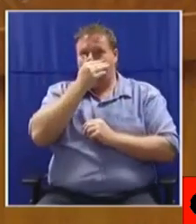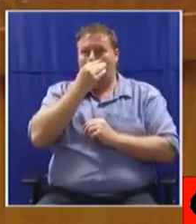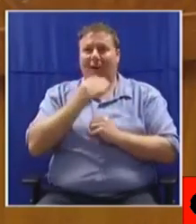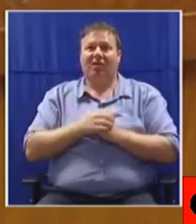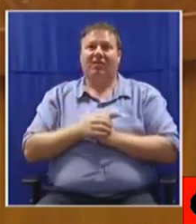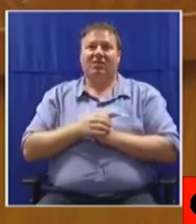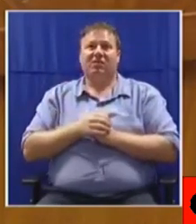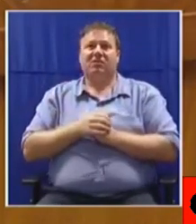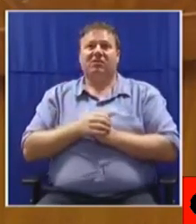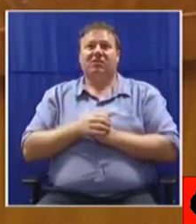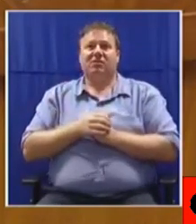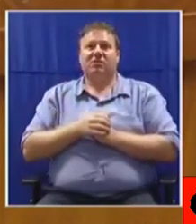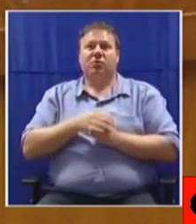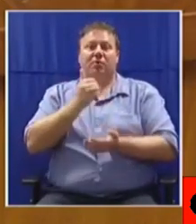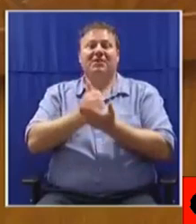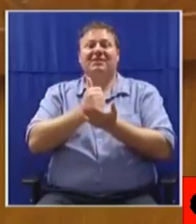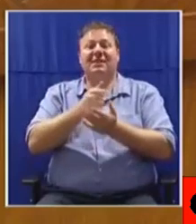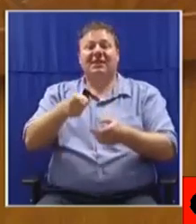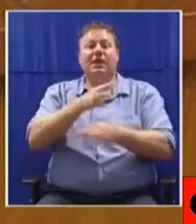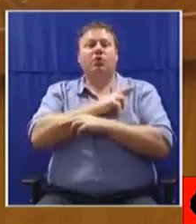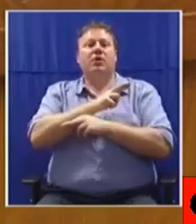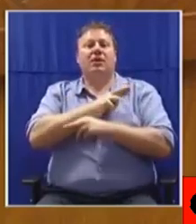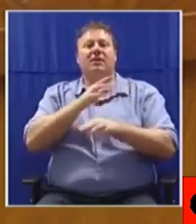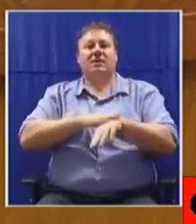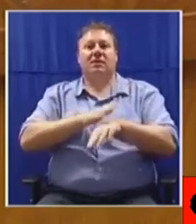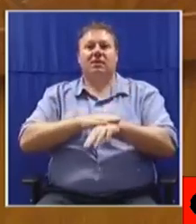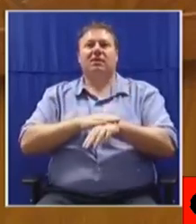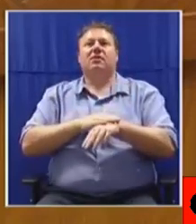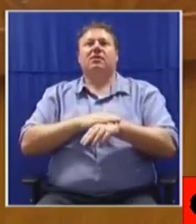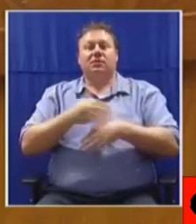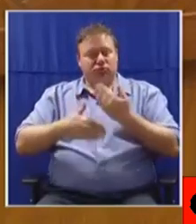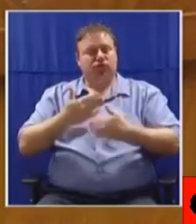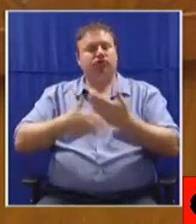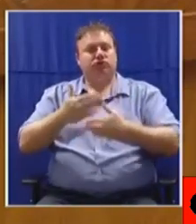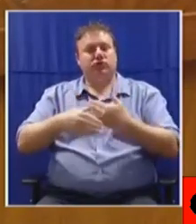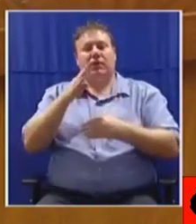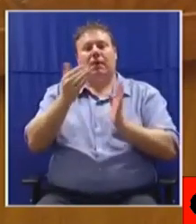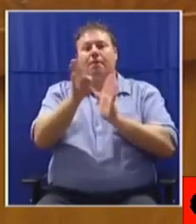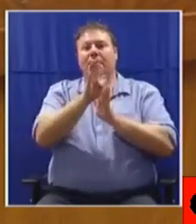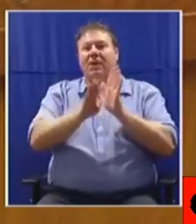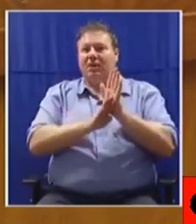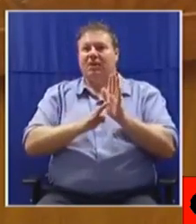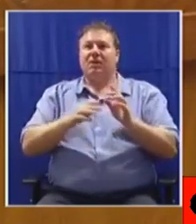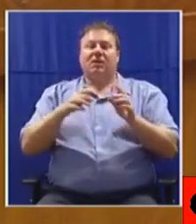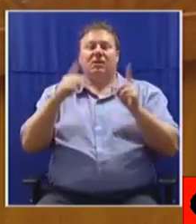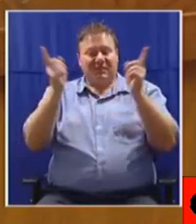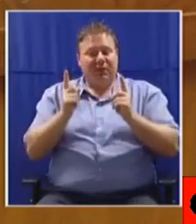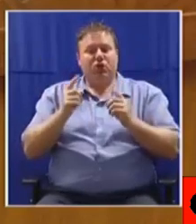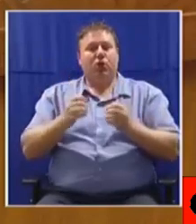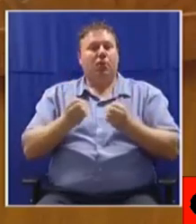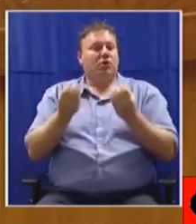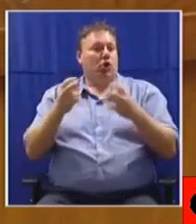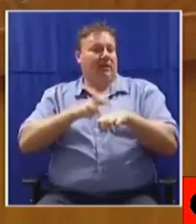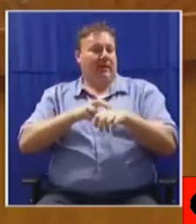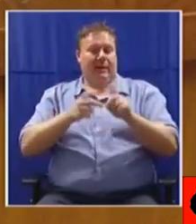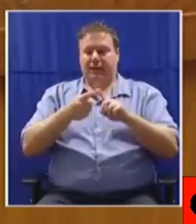would be sitting here over the recess period processing the expropriation bill. No special majority required, no amendment to the